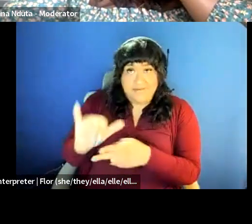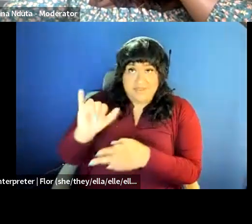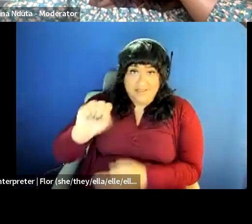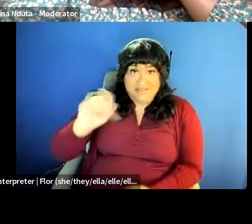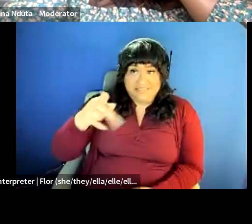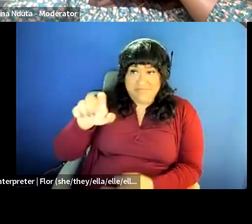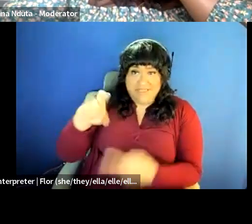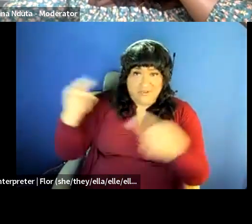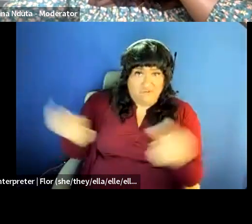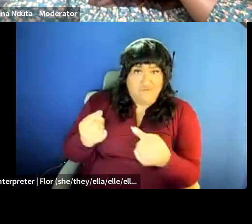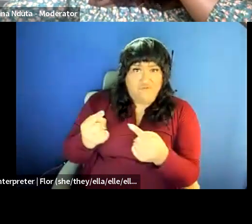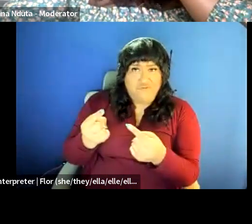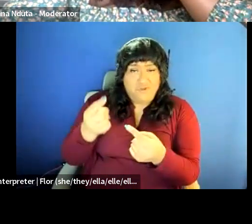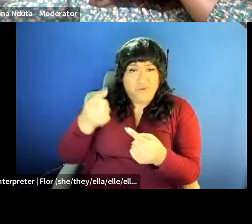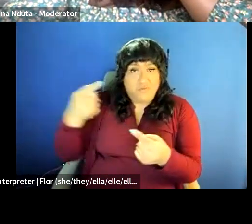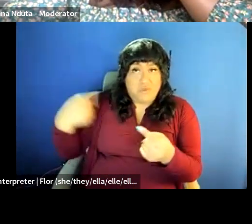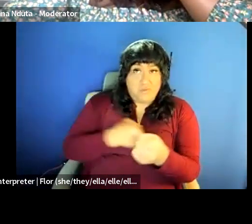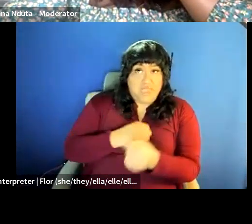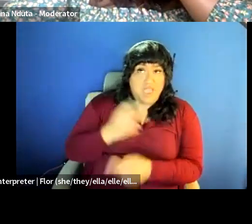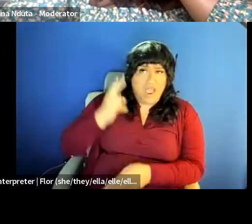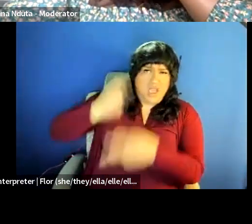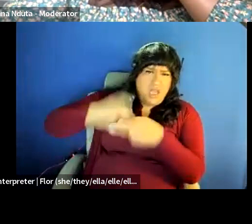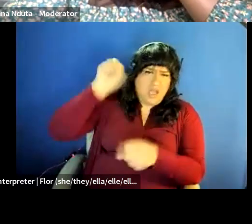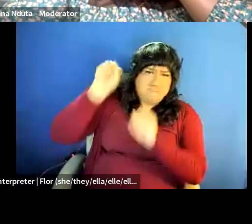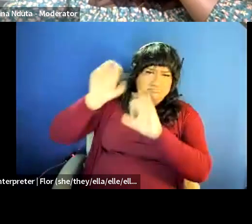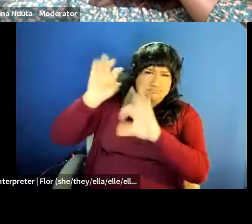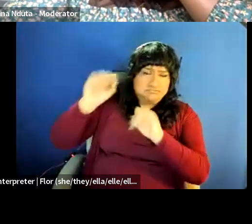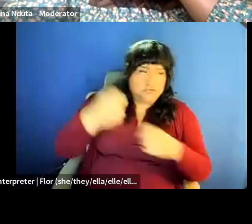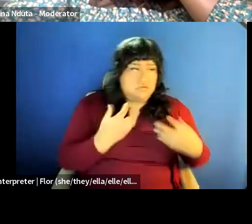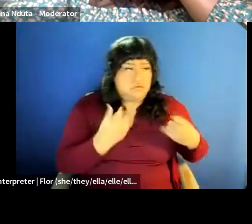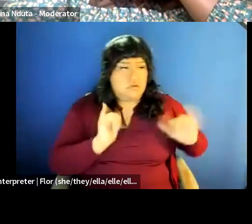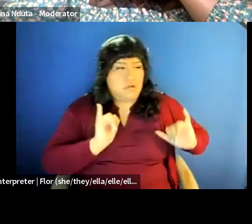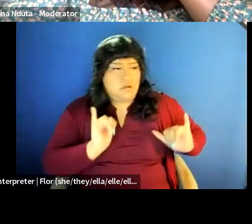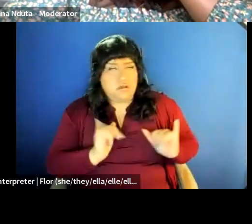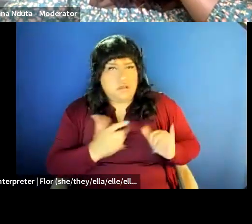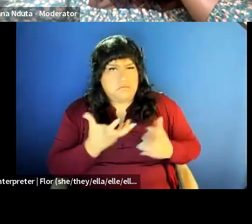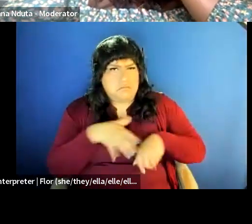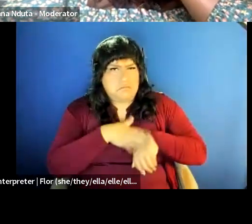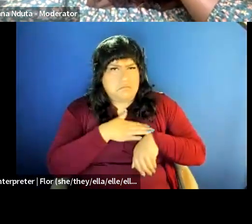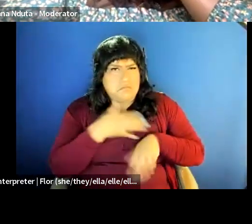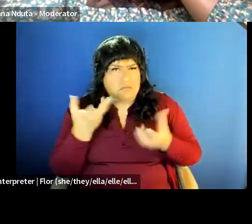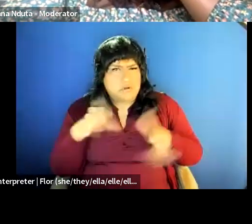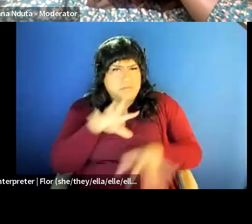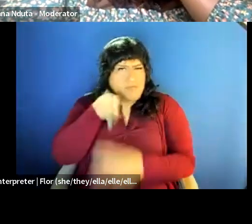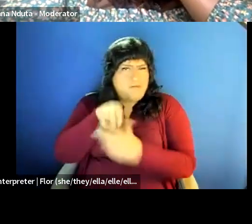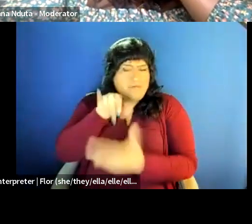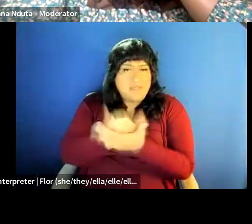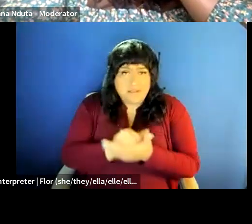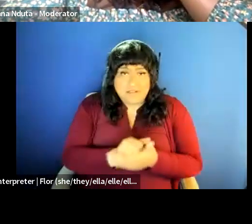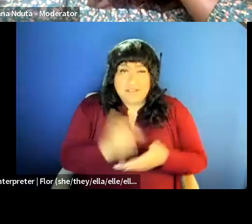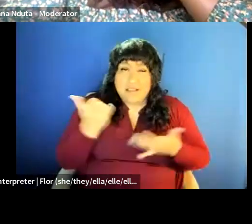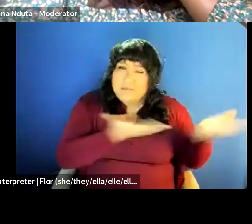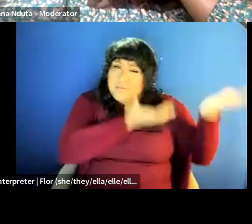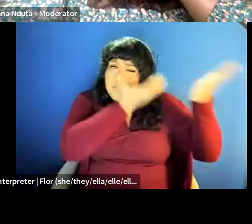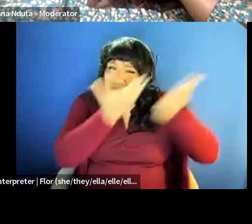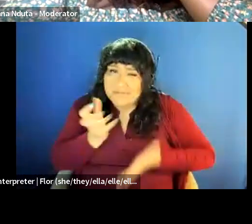they're doing, they might slow down a little bit. They're like, well, I don't want a part of that. So let's bring back the language, and